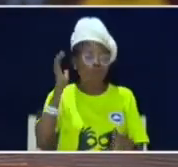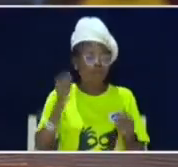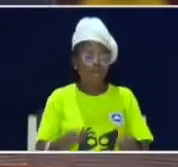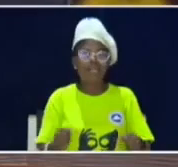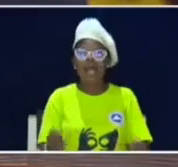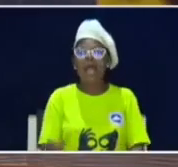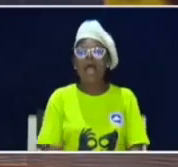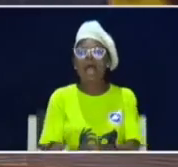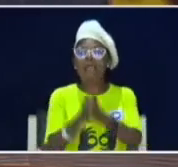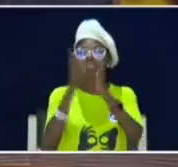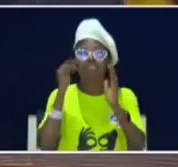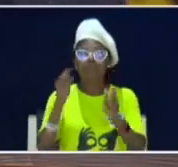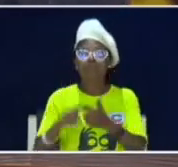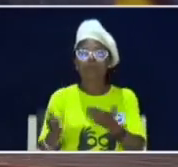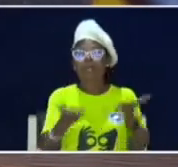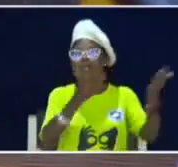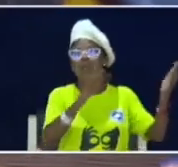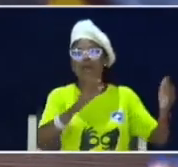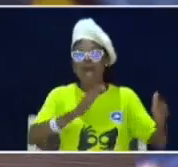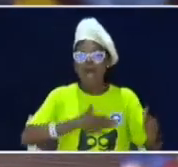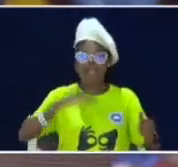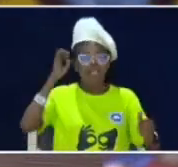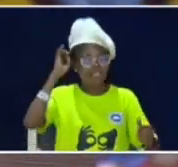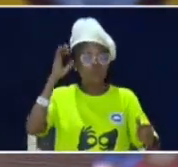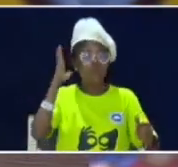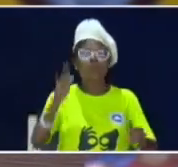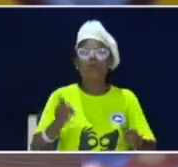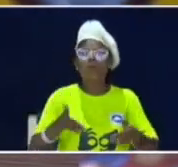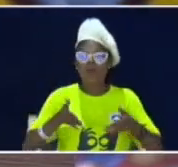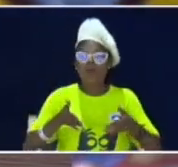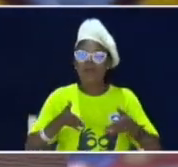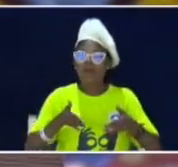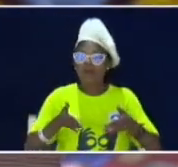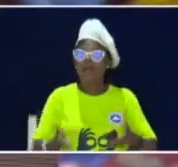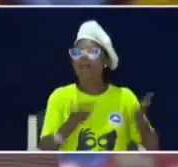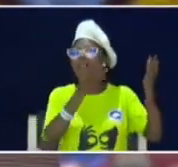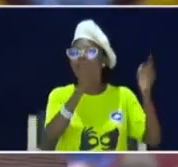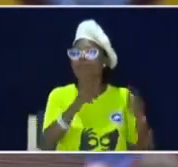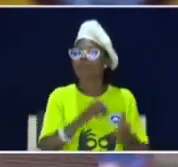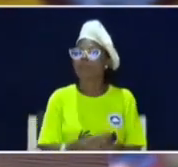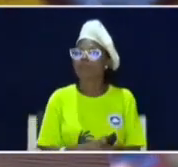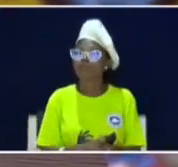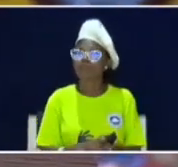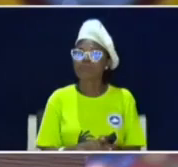definitely. Number two, wait upon the Lord.